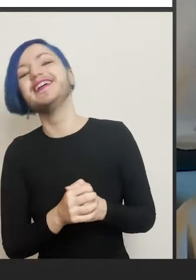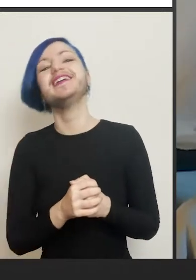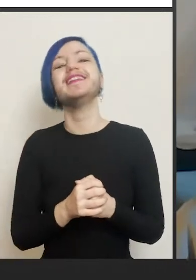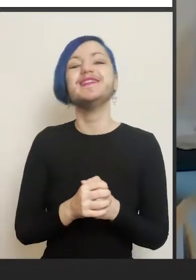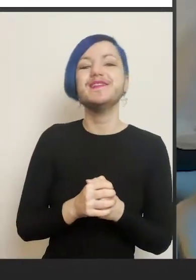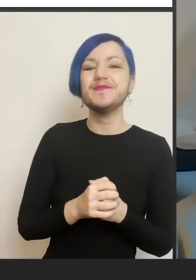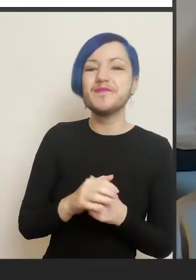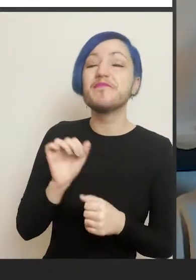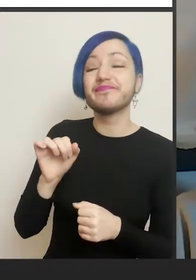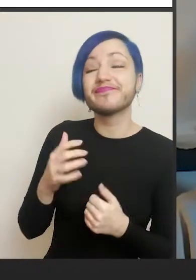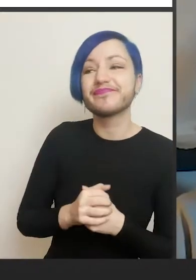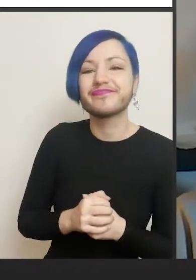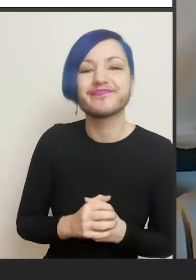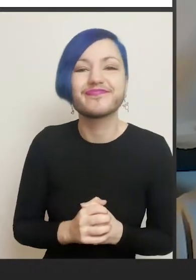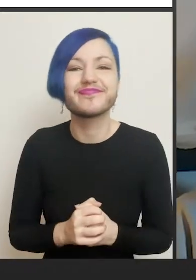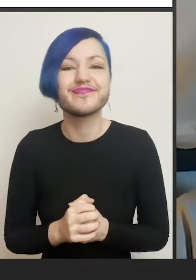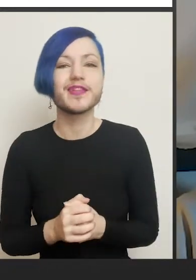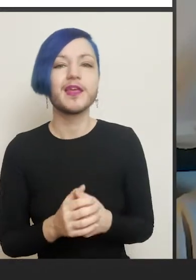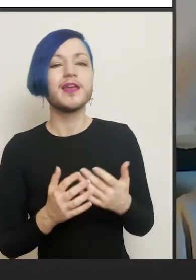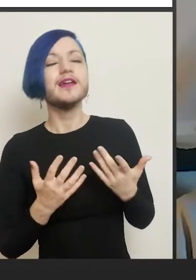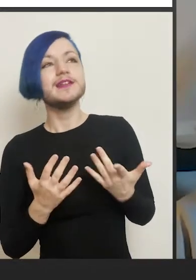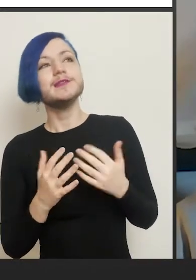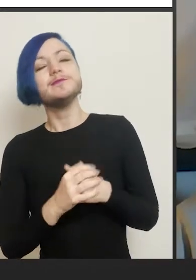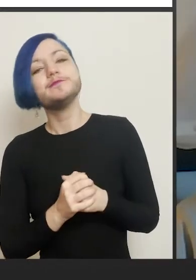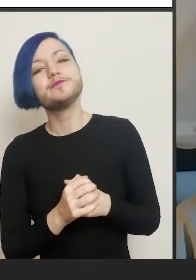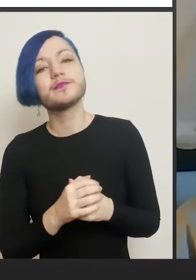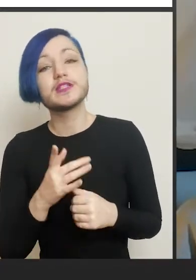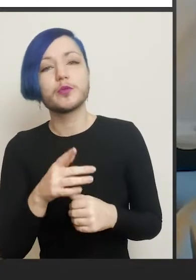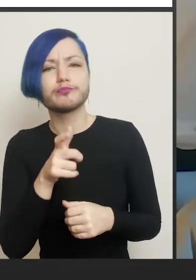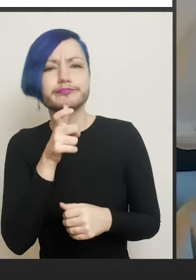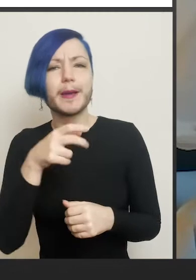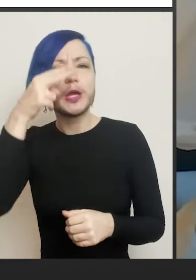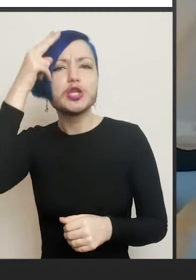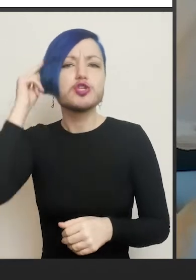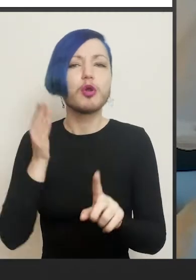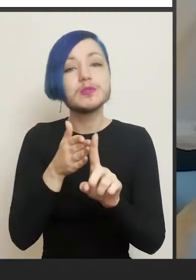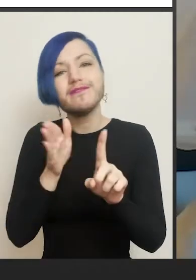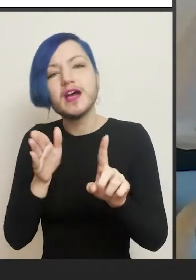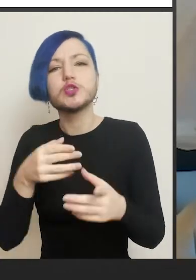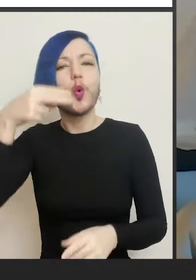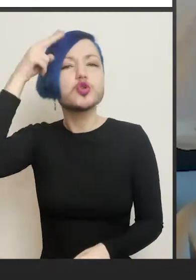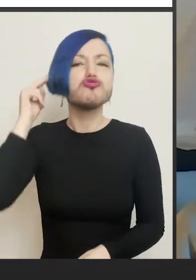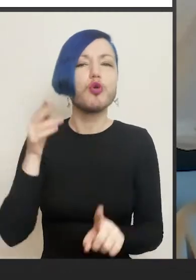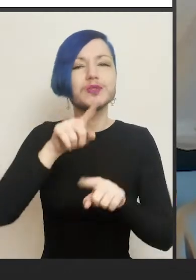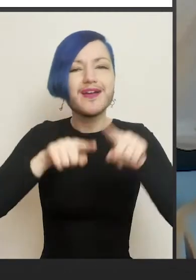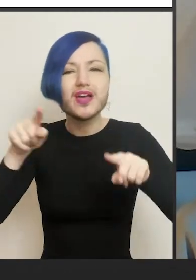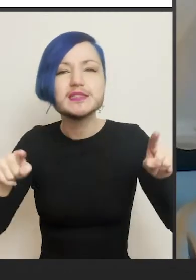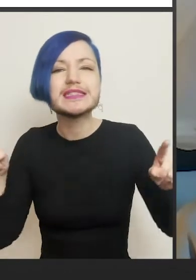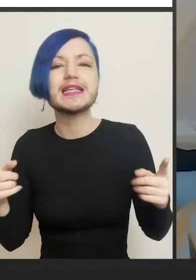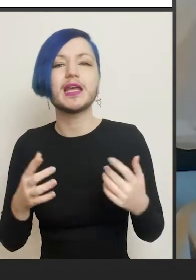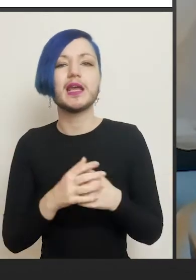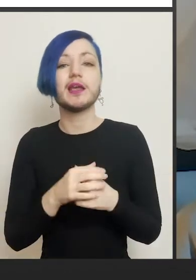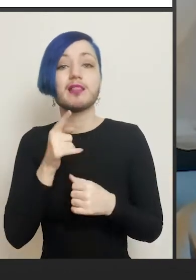Yes. Uh, so, yeah, so the term neurodivergent or neurodiversity is